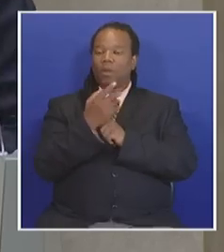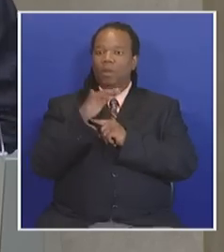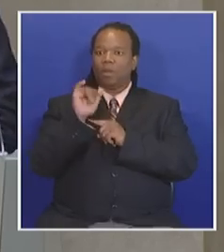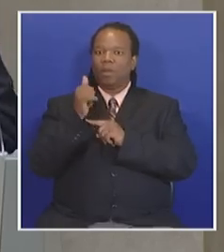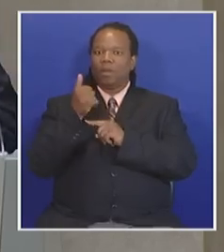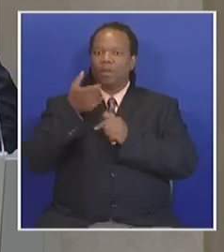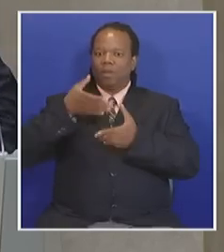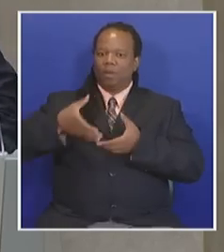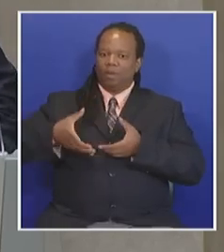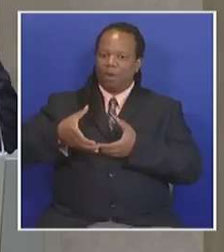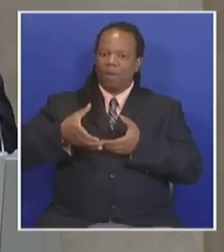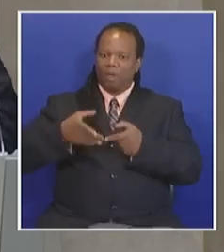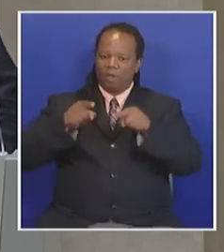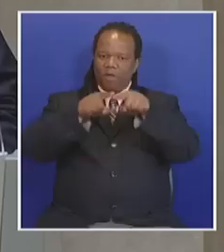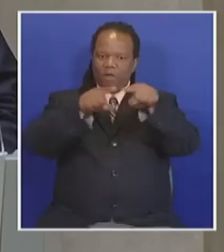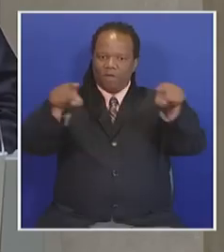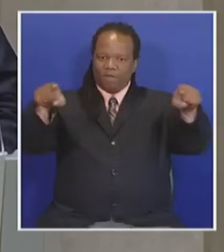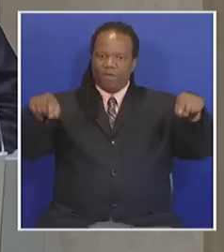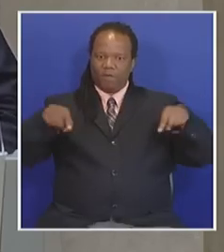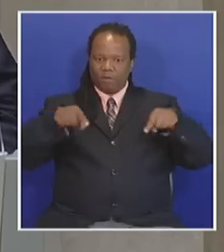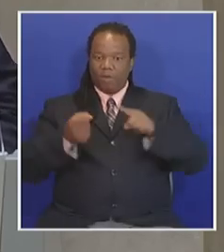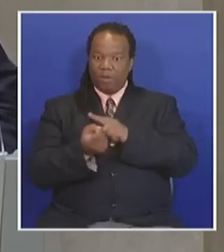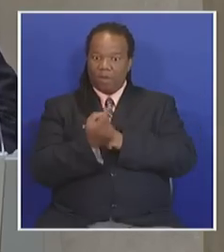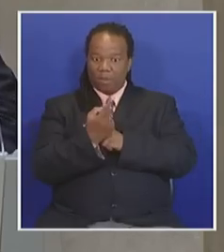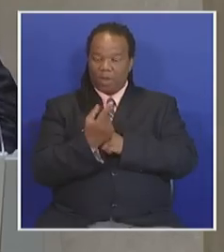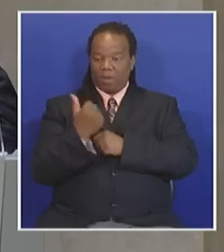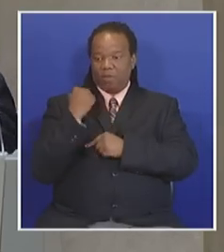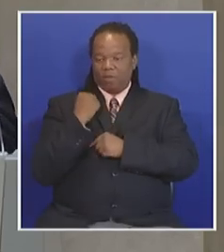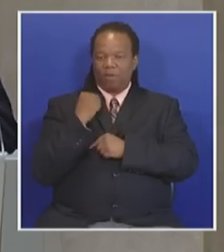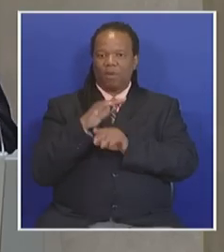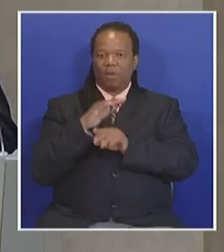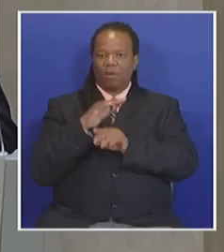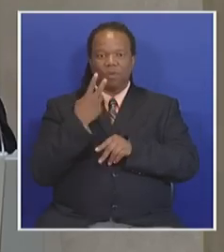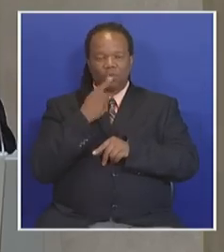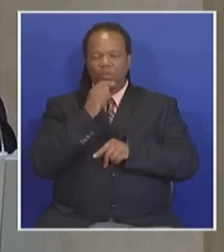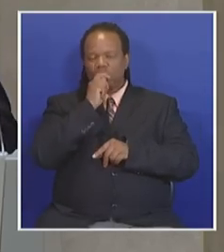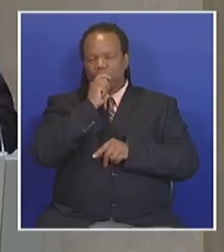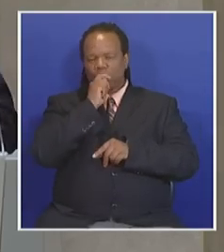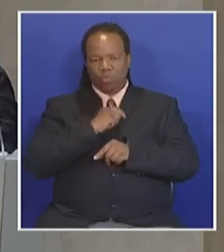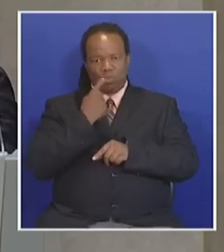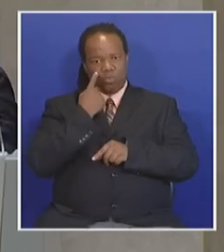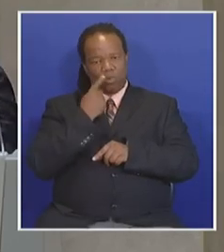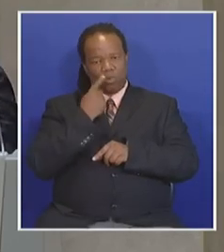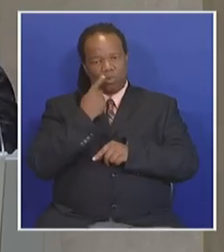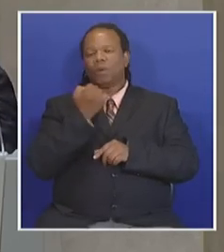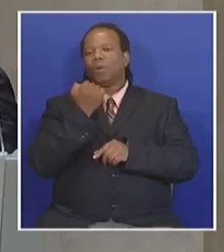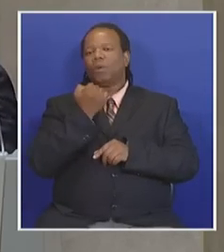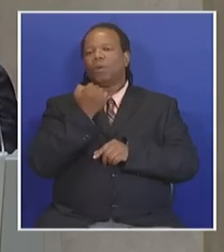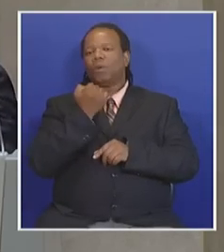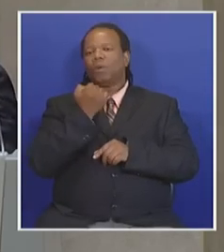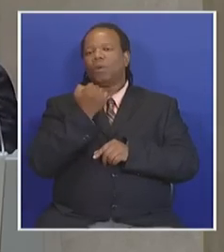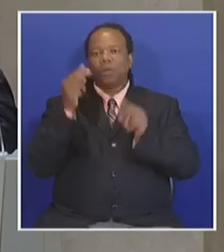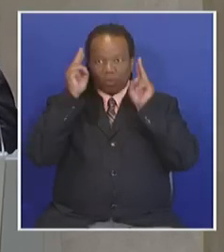clearly demonstrates the level of intolerance amongst our students and gradual